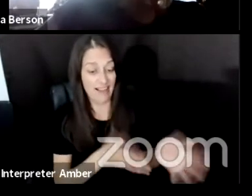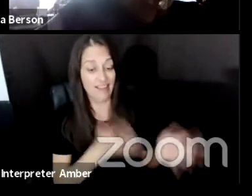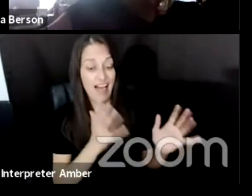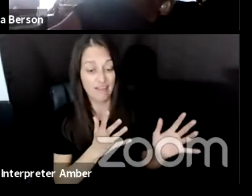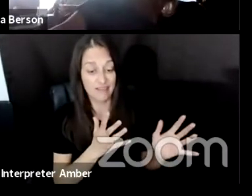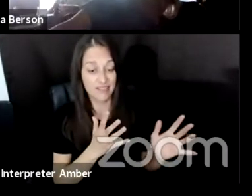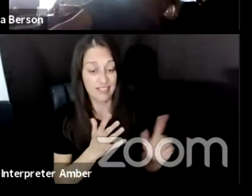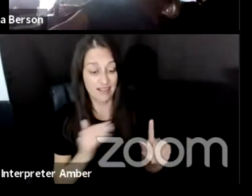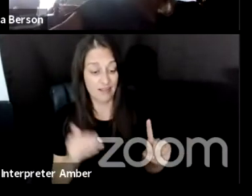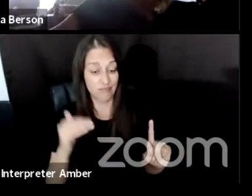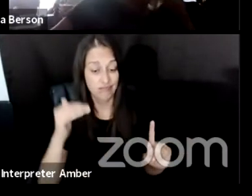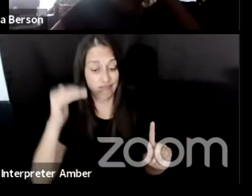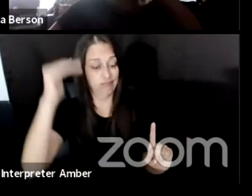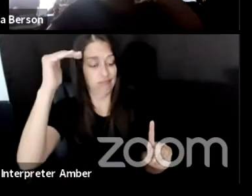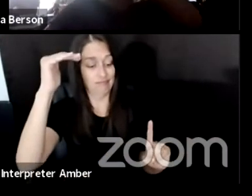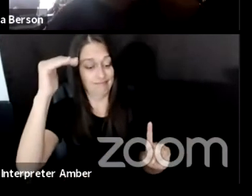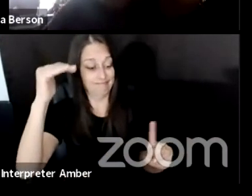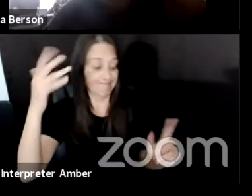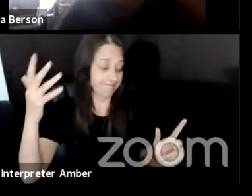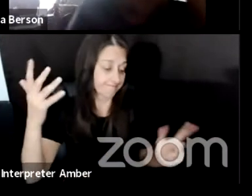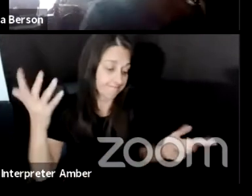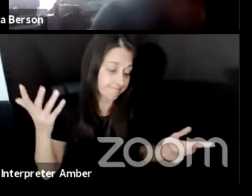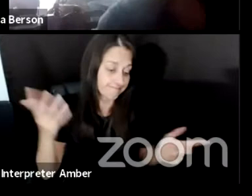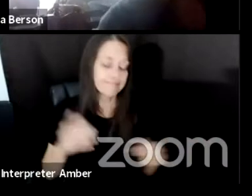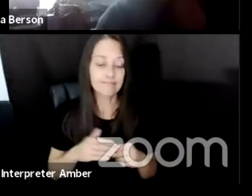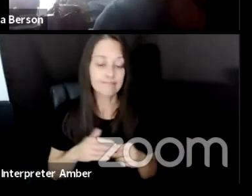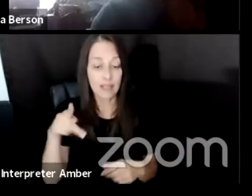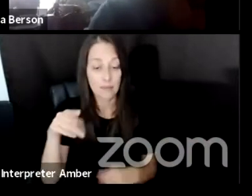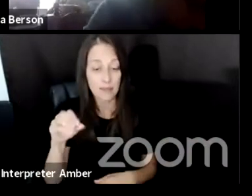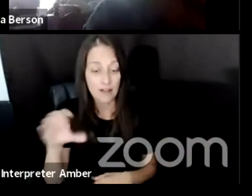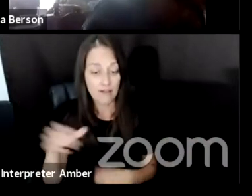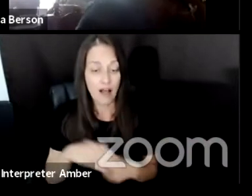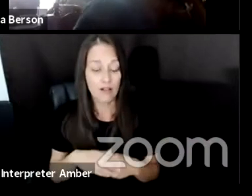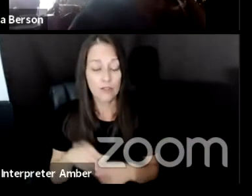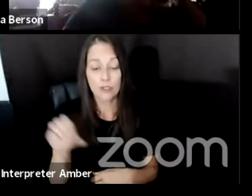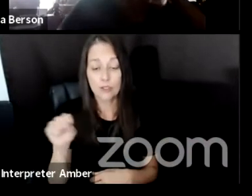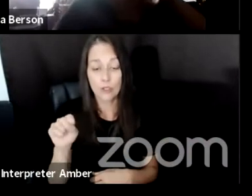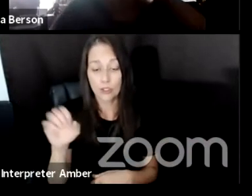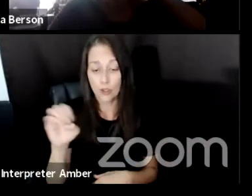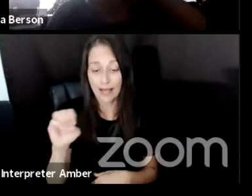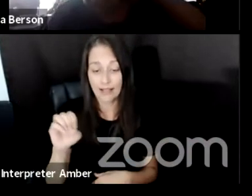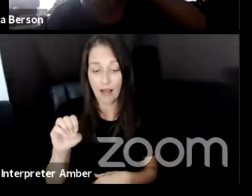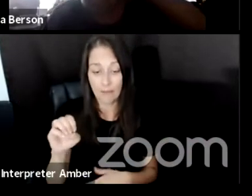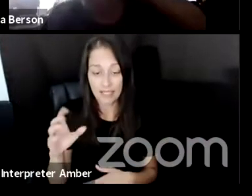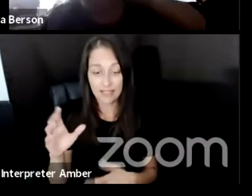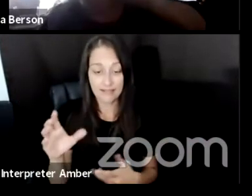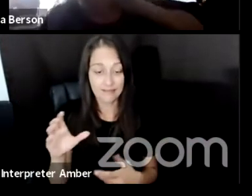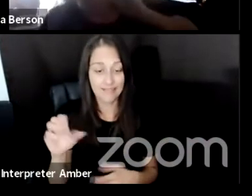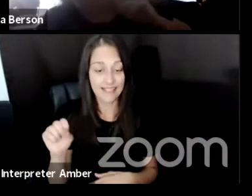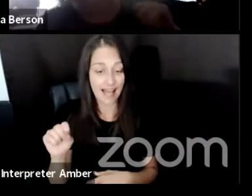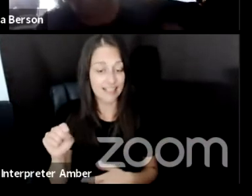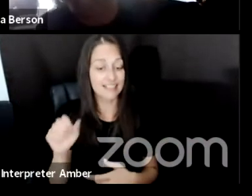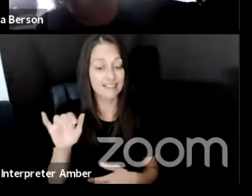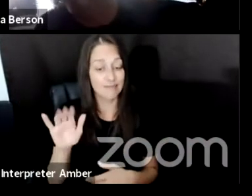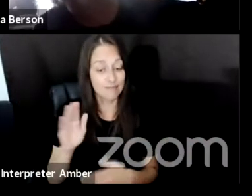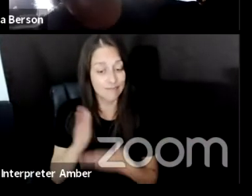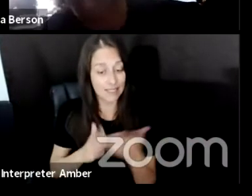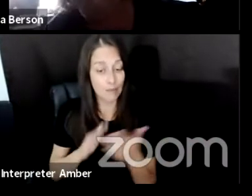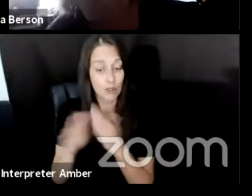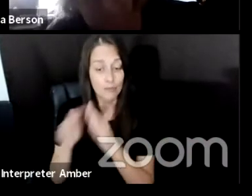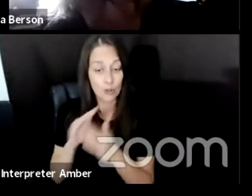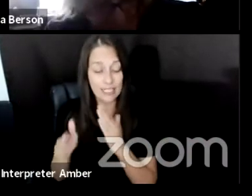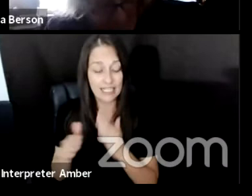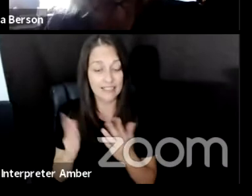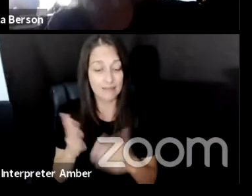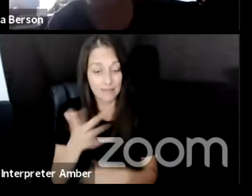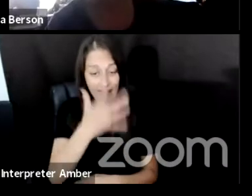People of color are being left behind. Socioeconomic communities that aren't doing so well are being left behind. And art is being left behind